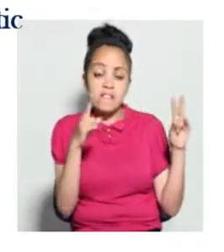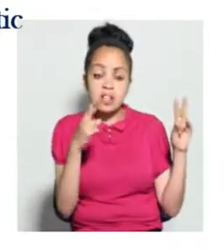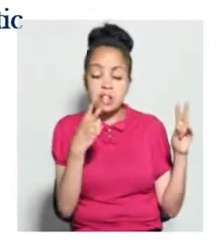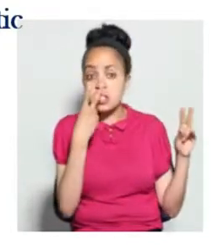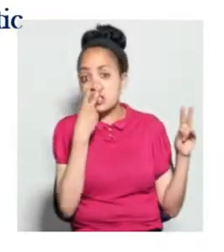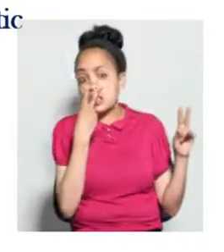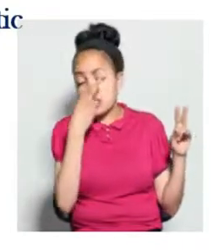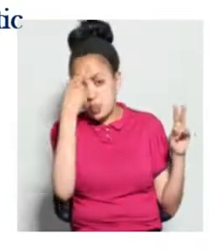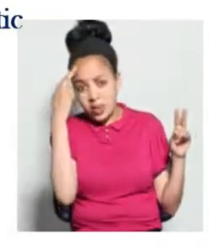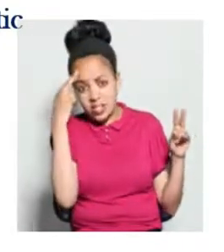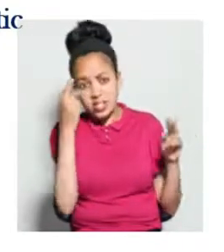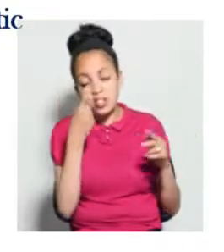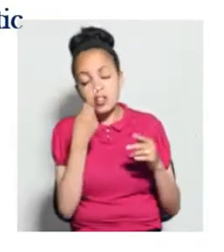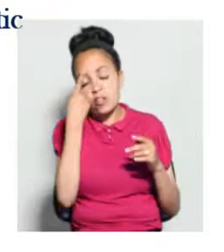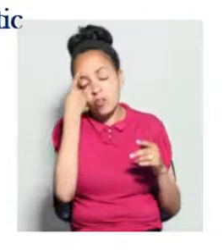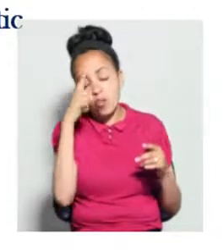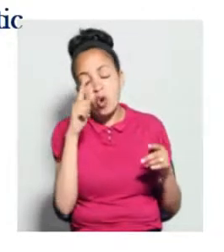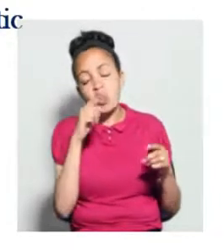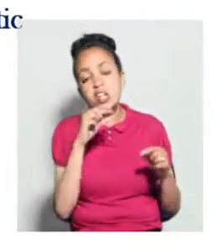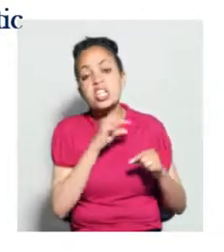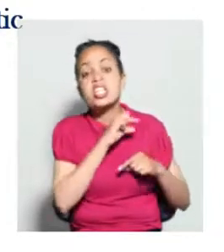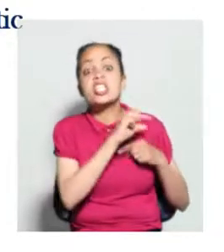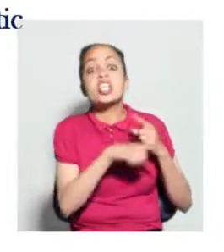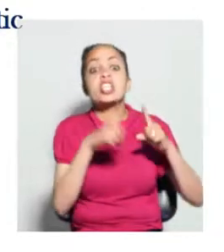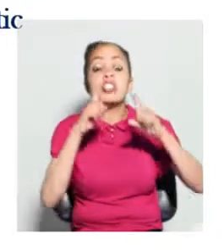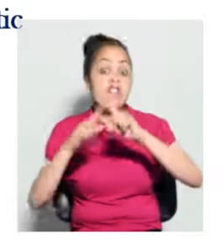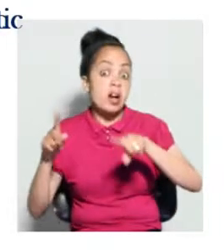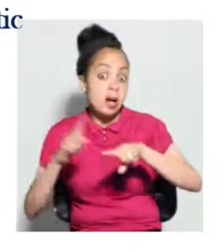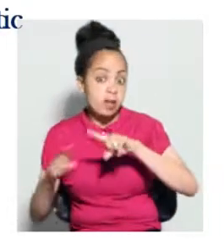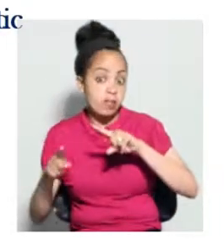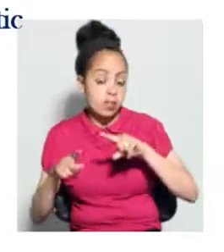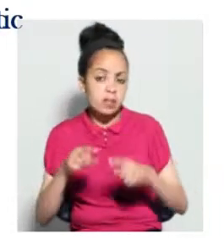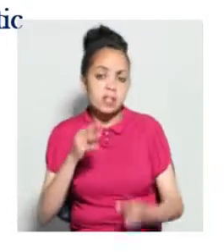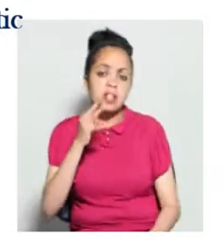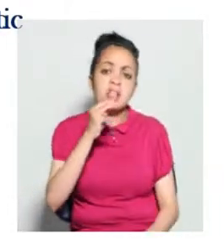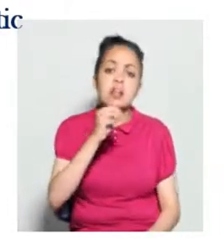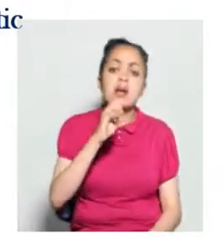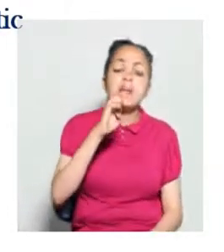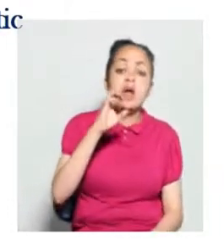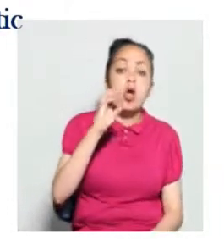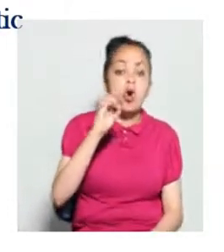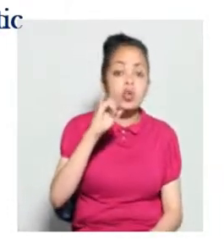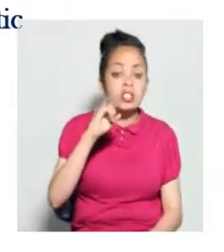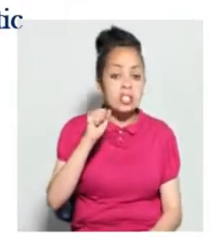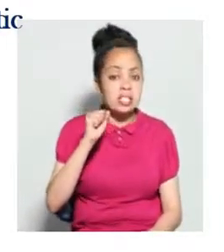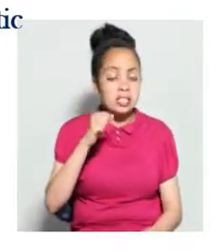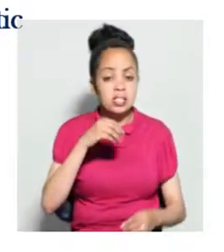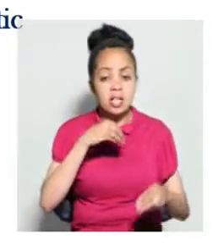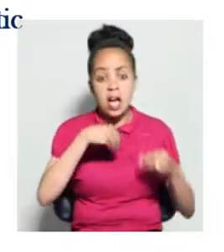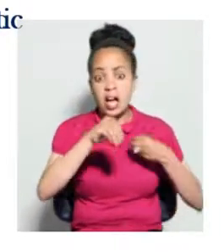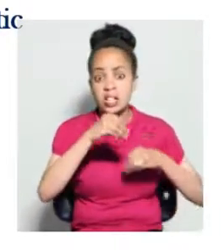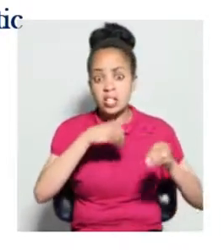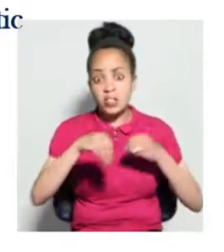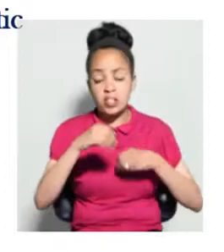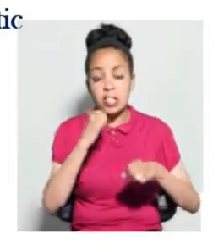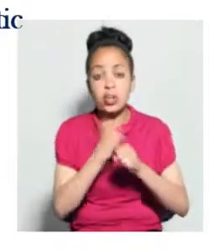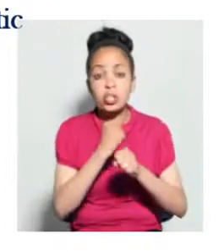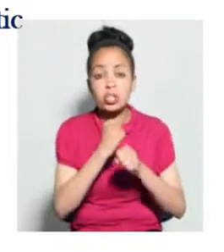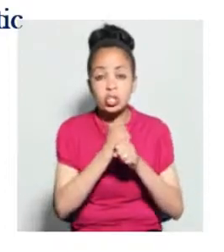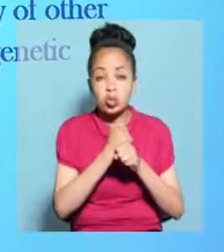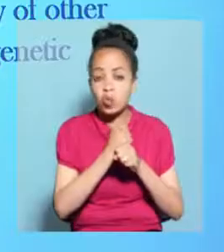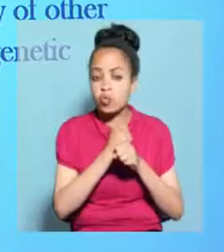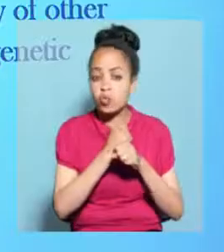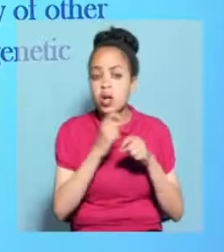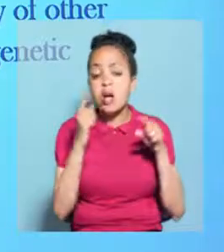reason for a genetic variation. During a meiosis activity, creation of variation among an